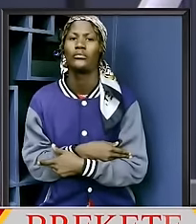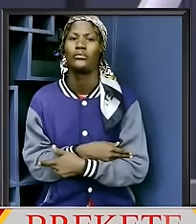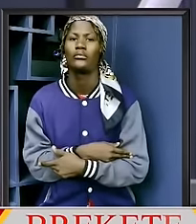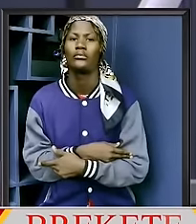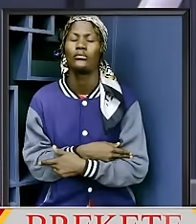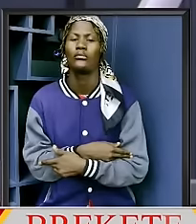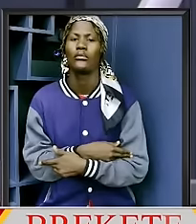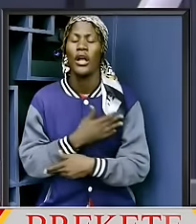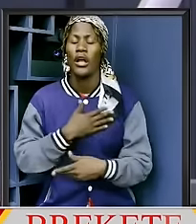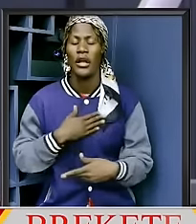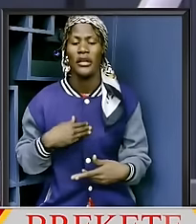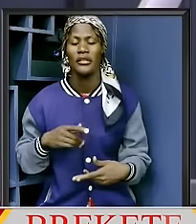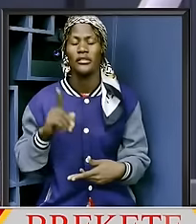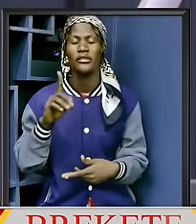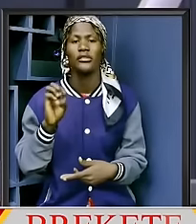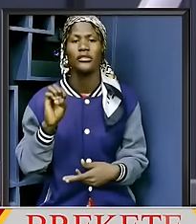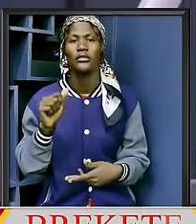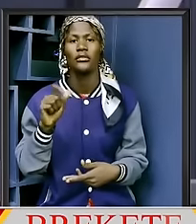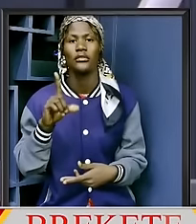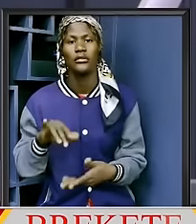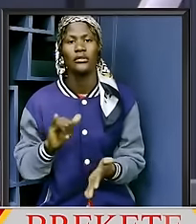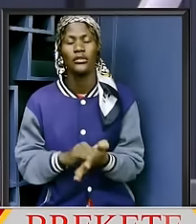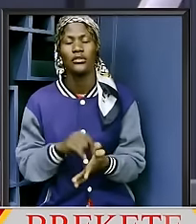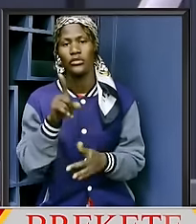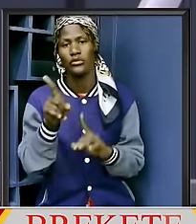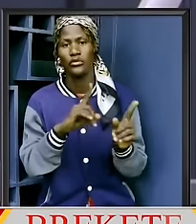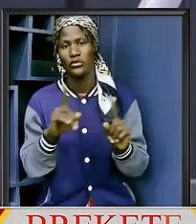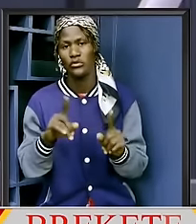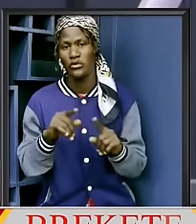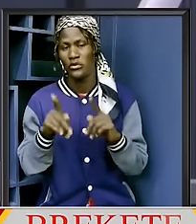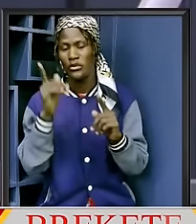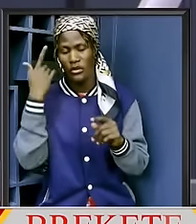And the deals where you do, you teach a person, no, no.